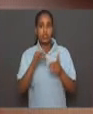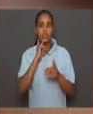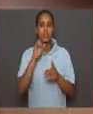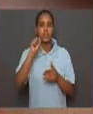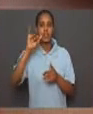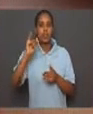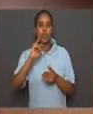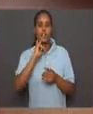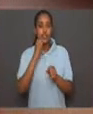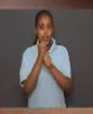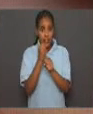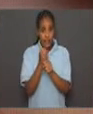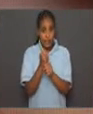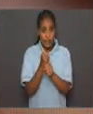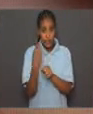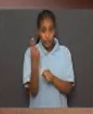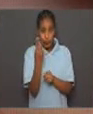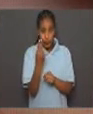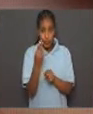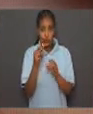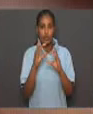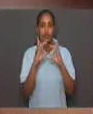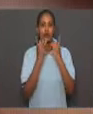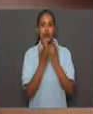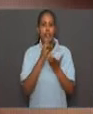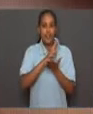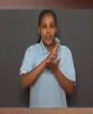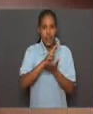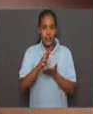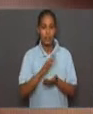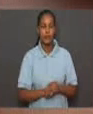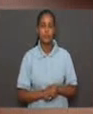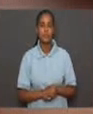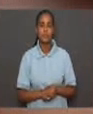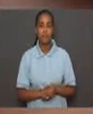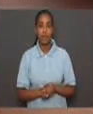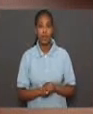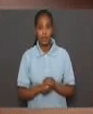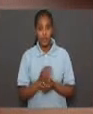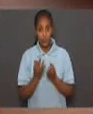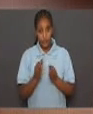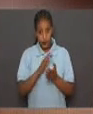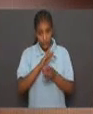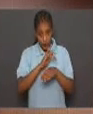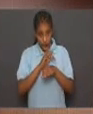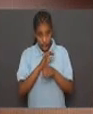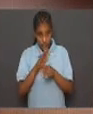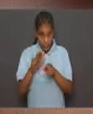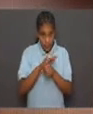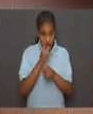silicon is done using zone refining. If you filled in the blanks